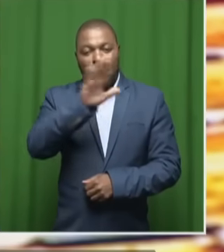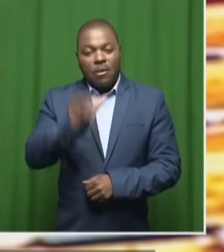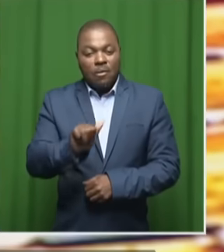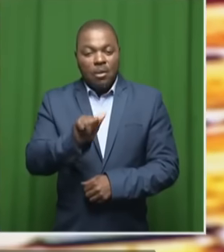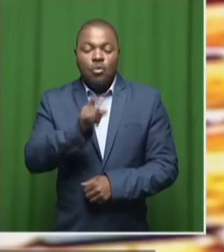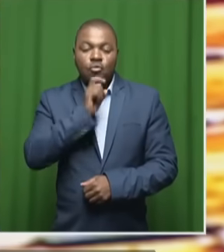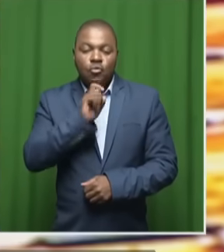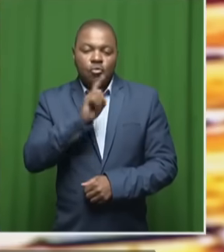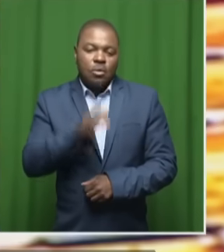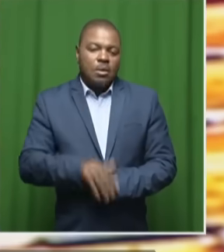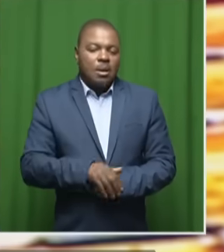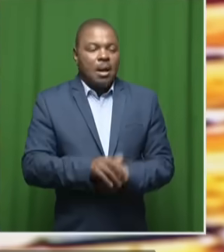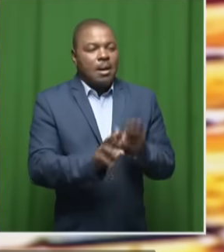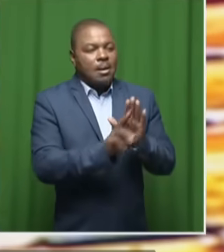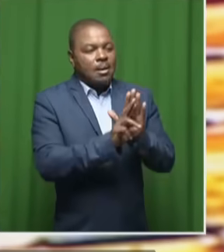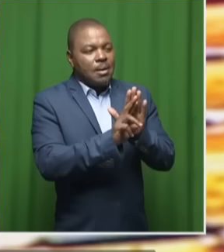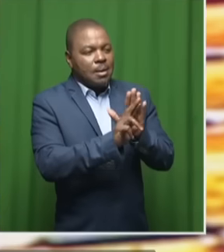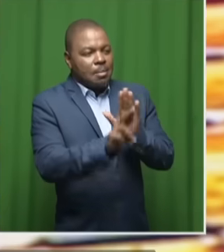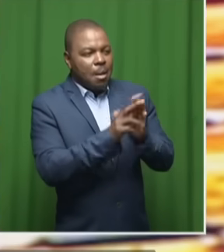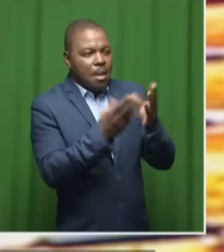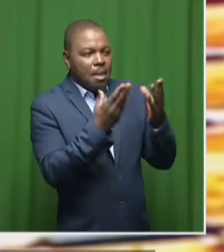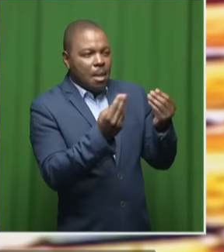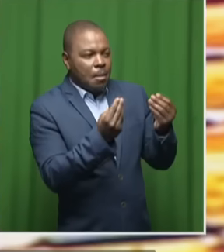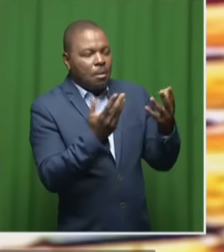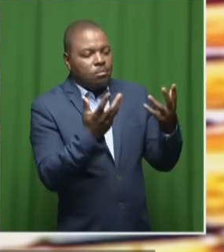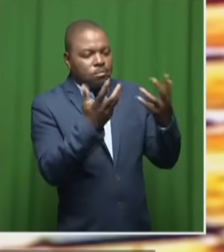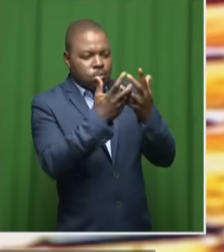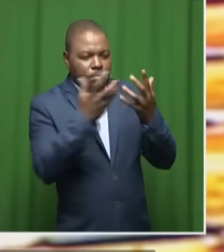the proportional representative